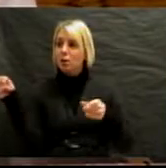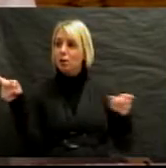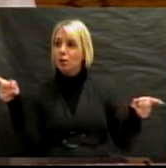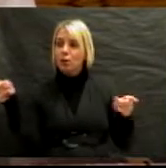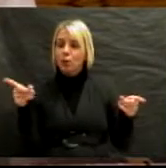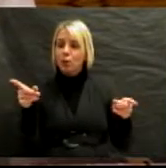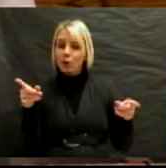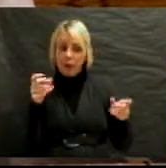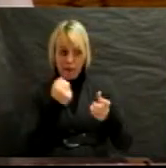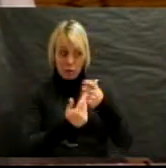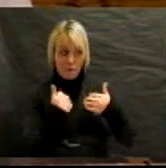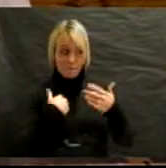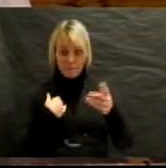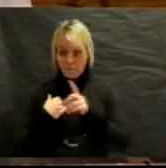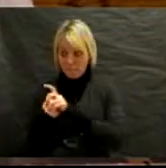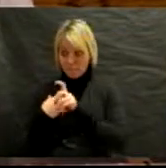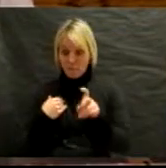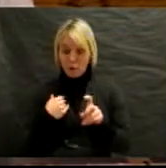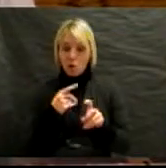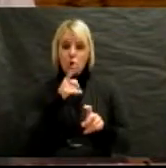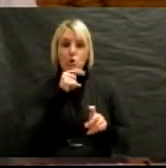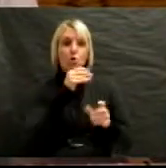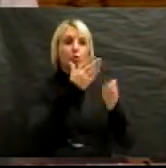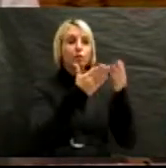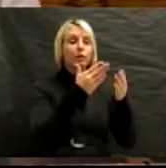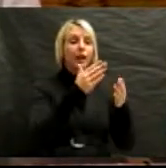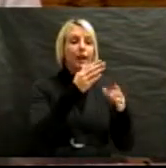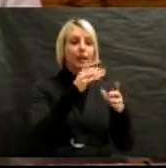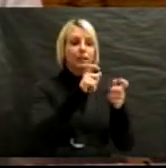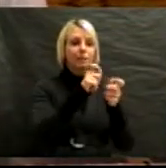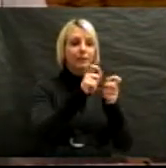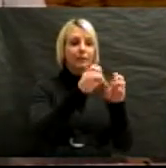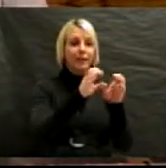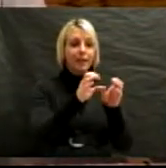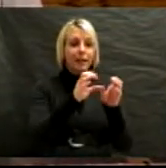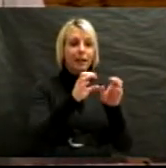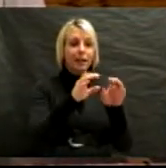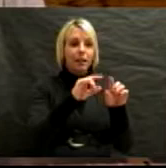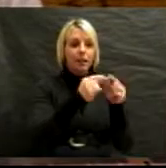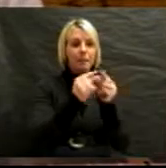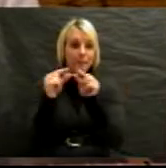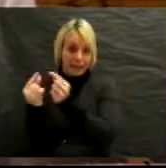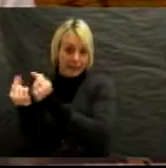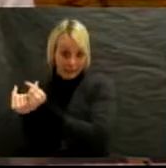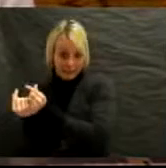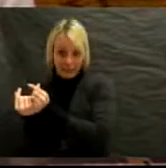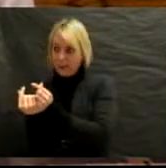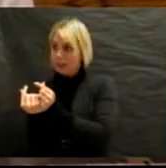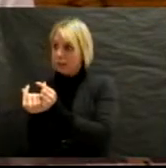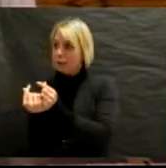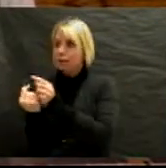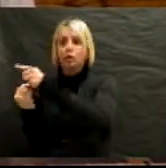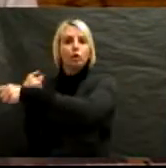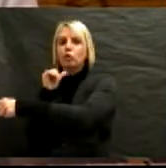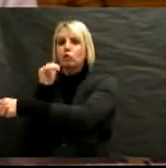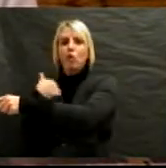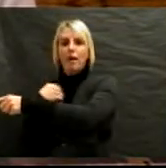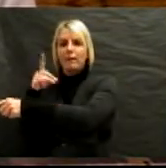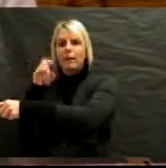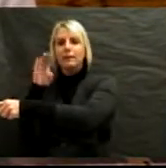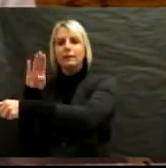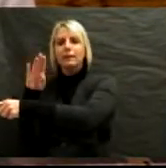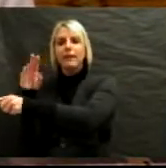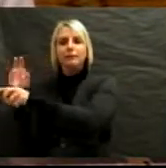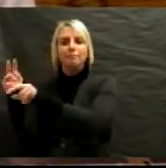serving on which committees. Do you have more copies of this? You don't have more copies? Deb, you can look on with me a little bit. Oh, you've got it in front of you.